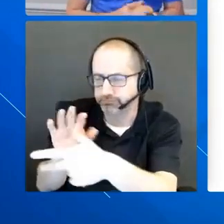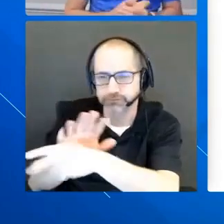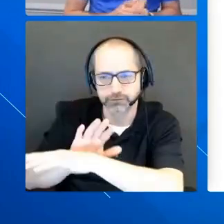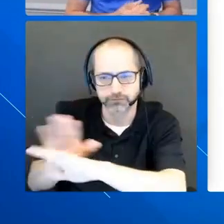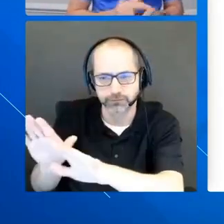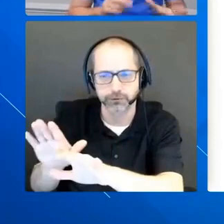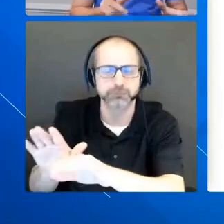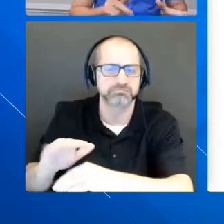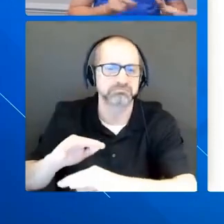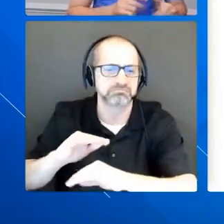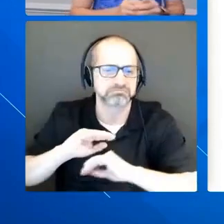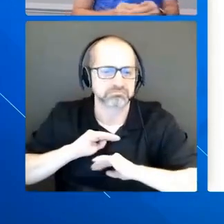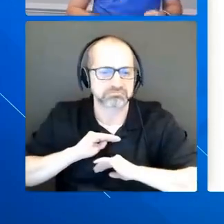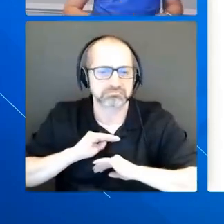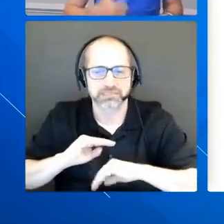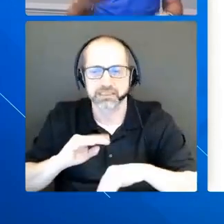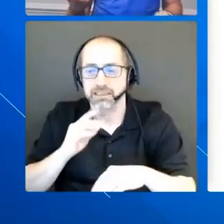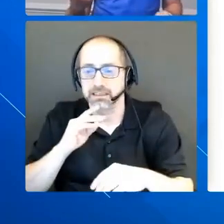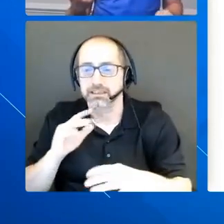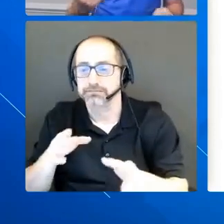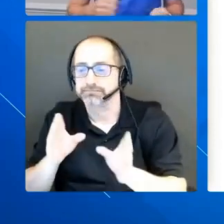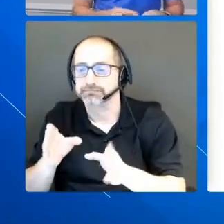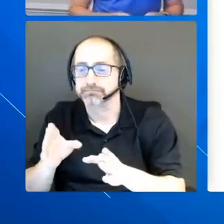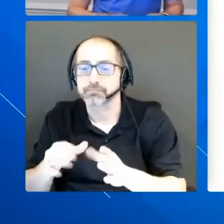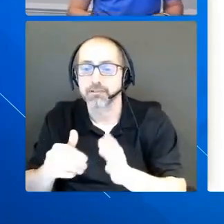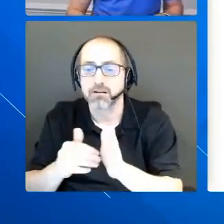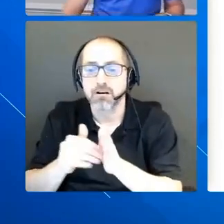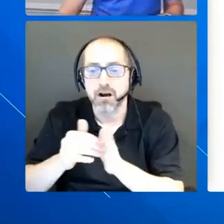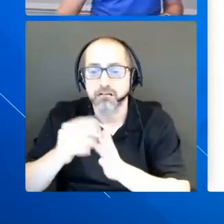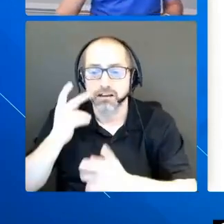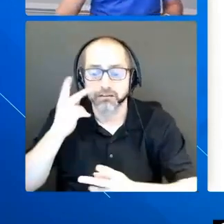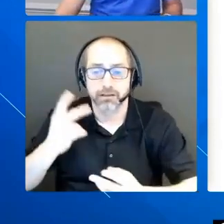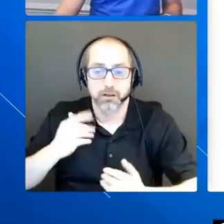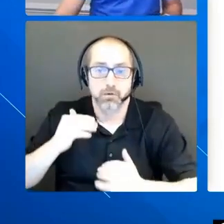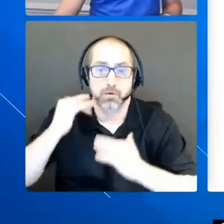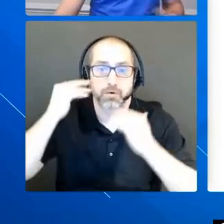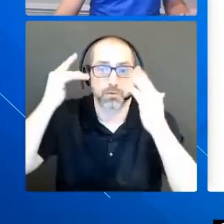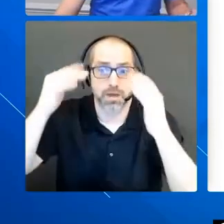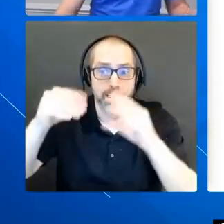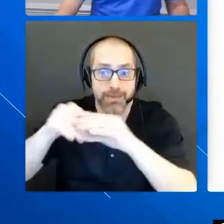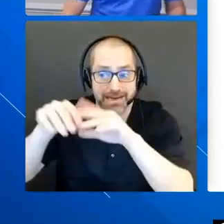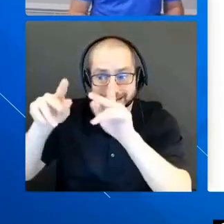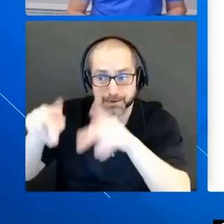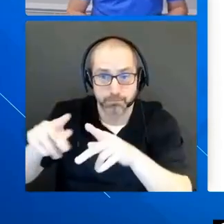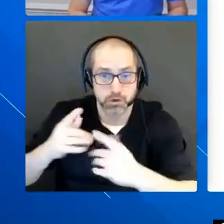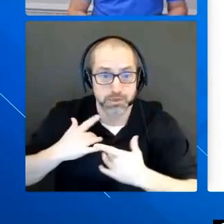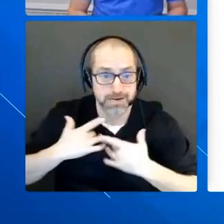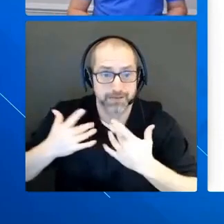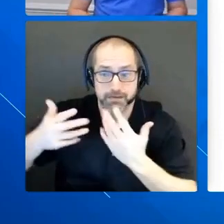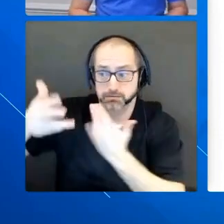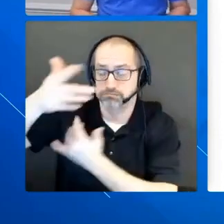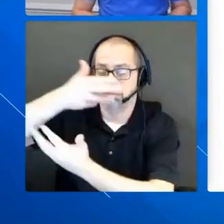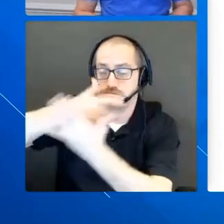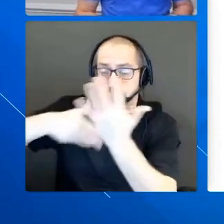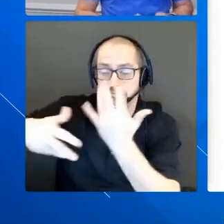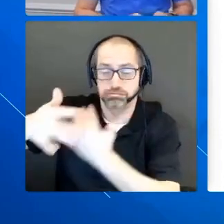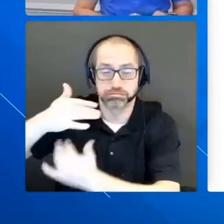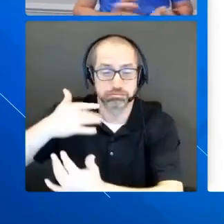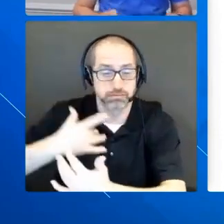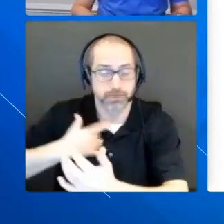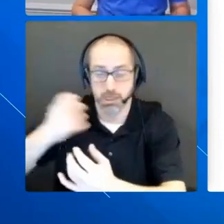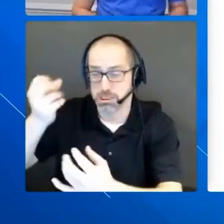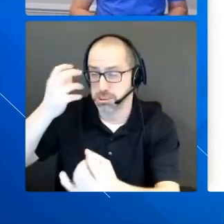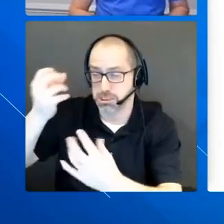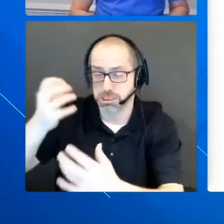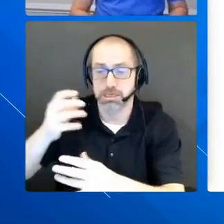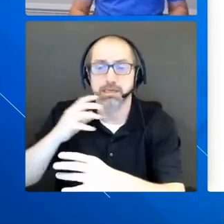feel overwhelmed. This isn't just website. I often feel overwhelmed at your in-person events. Everybody does. Offer opportunities for smaller